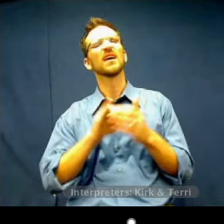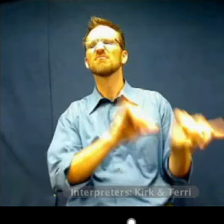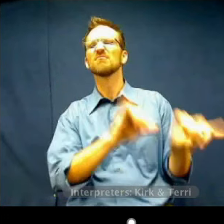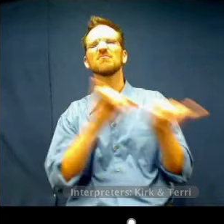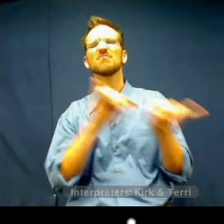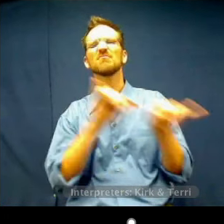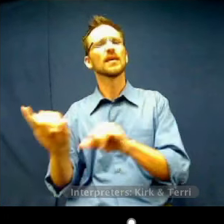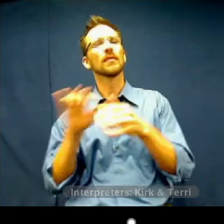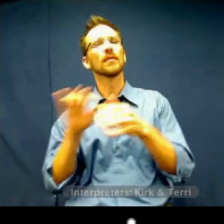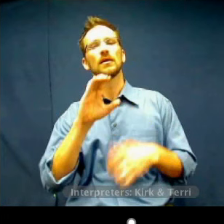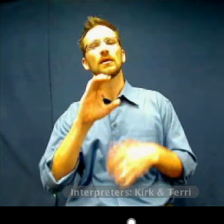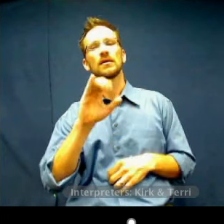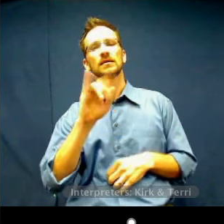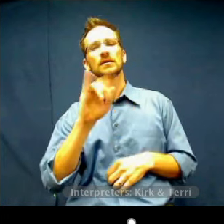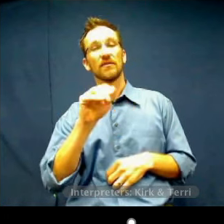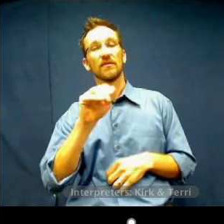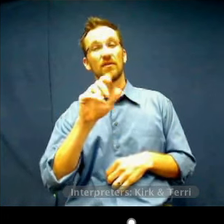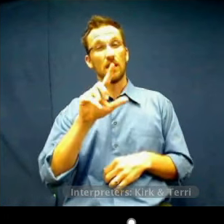has